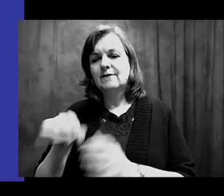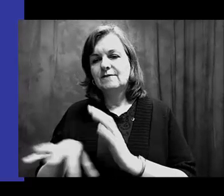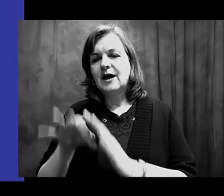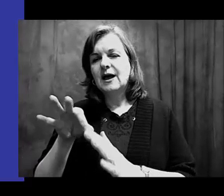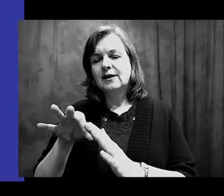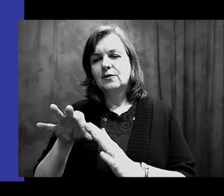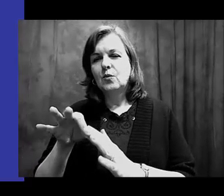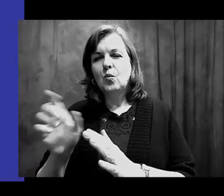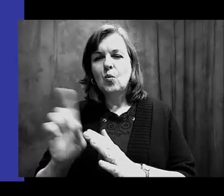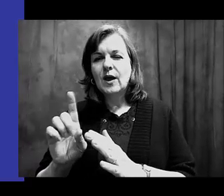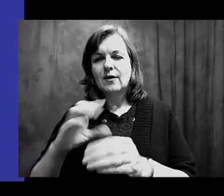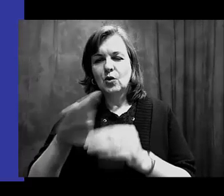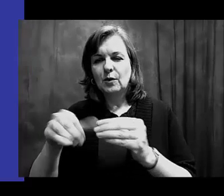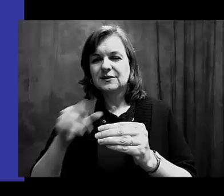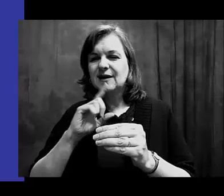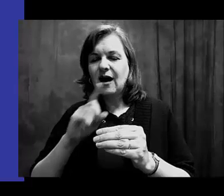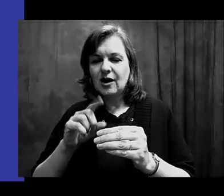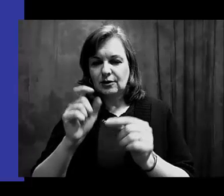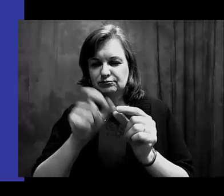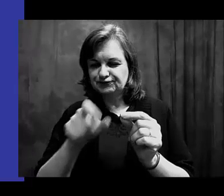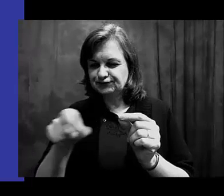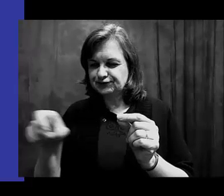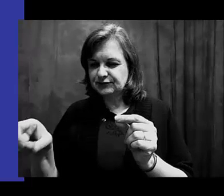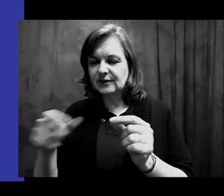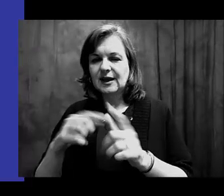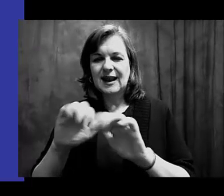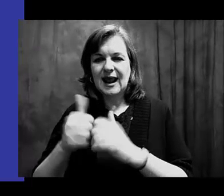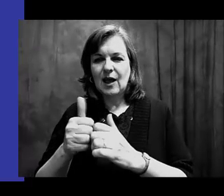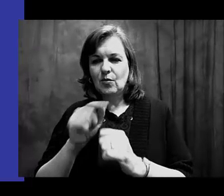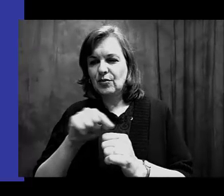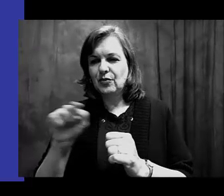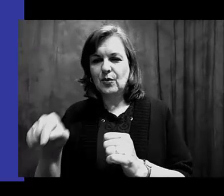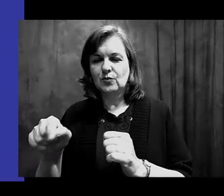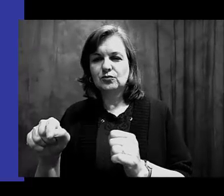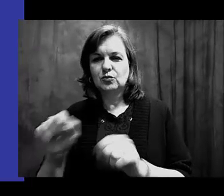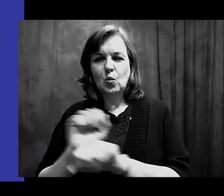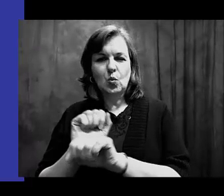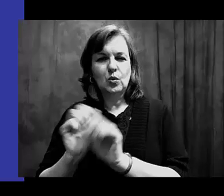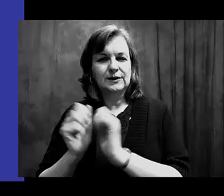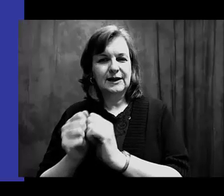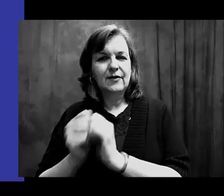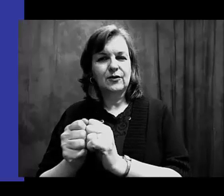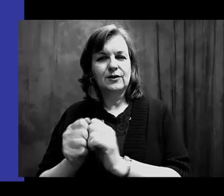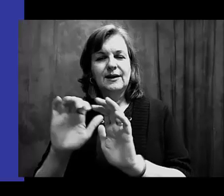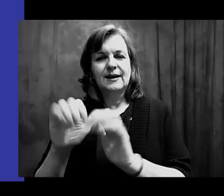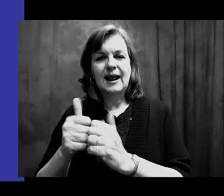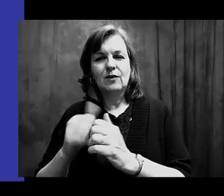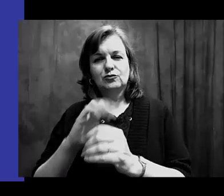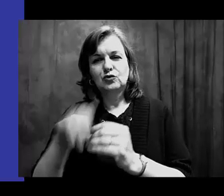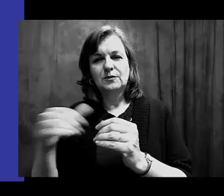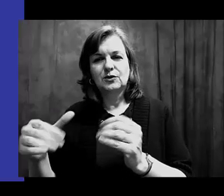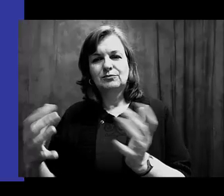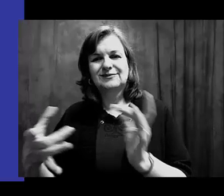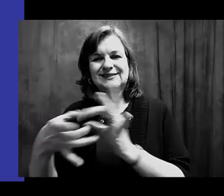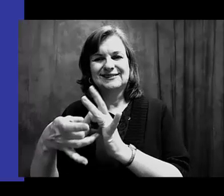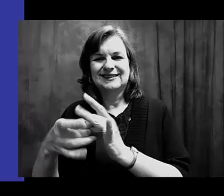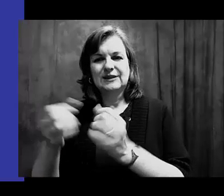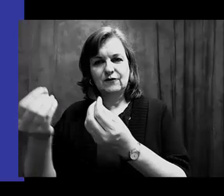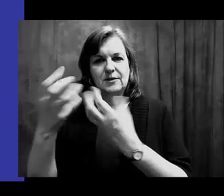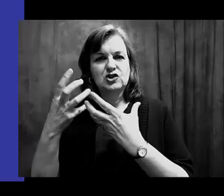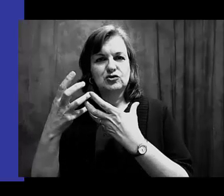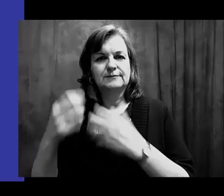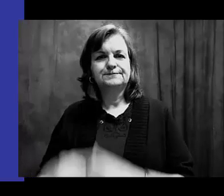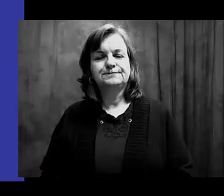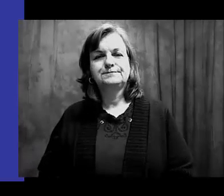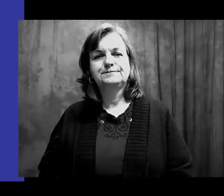understand how they work together and how they actually link information together. So they